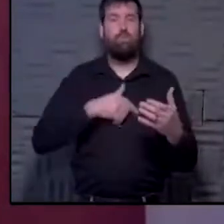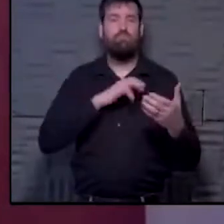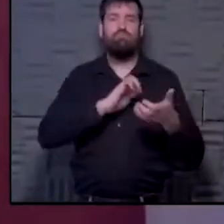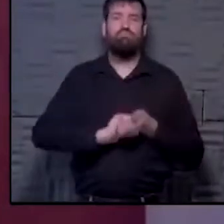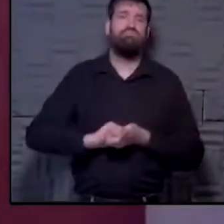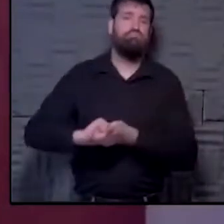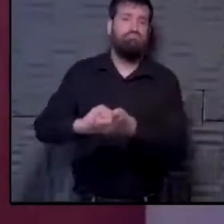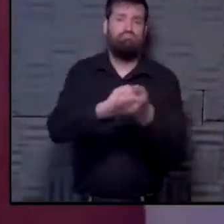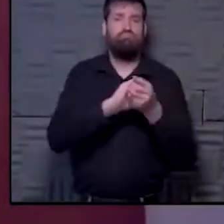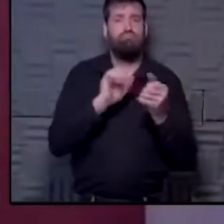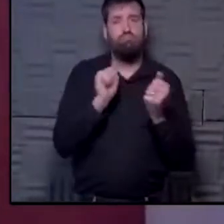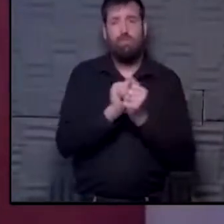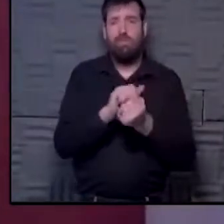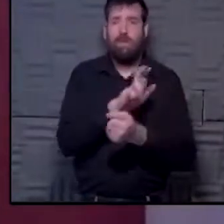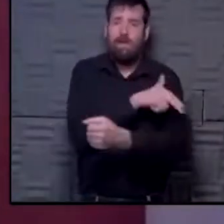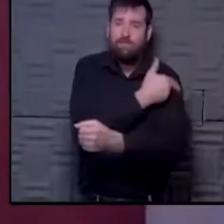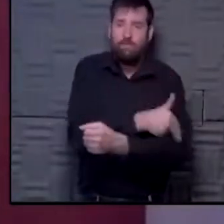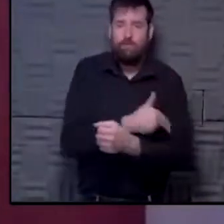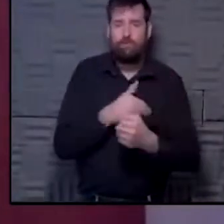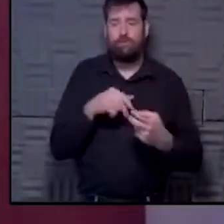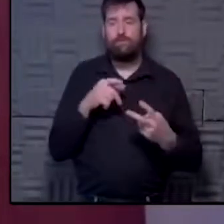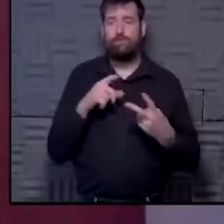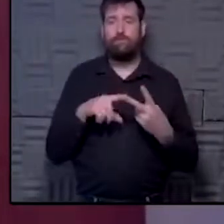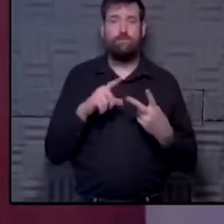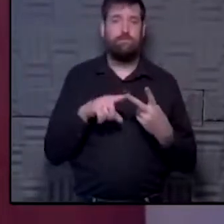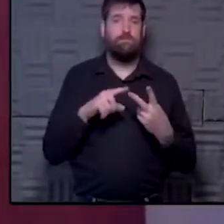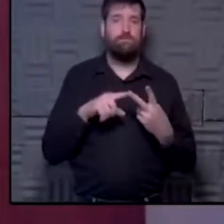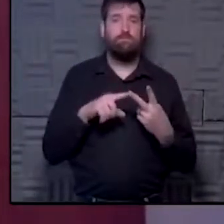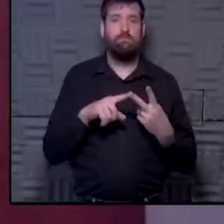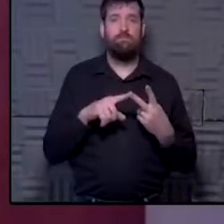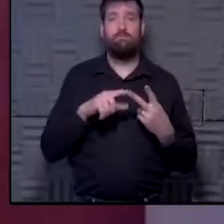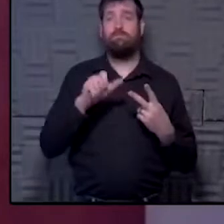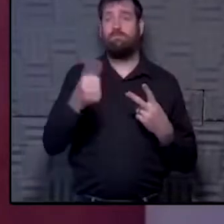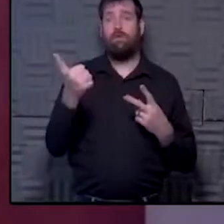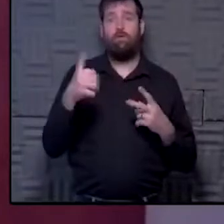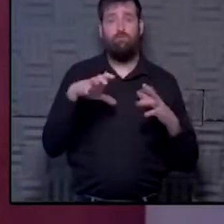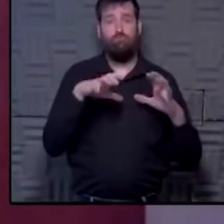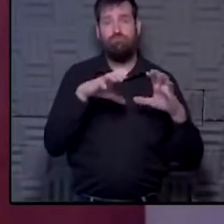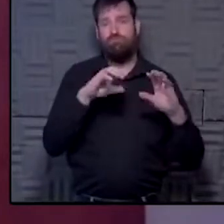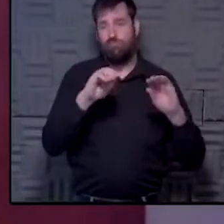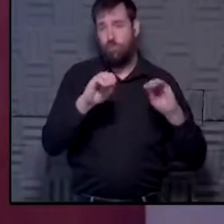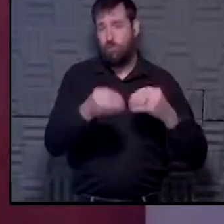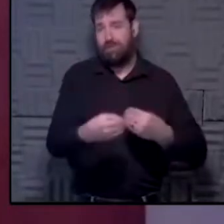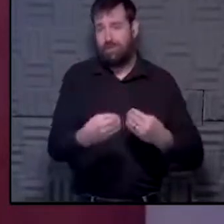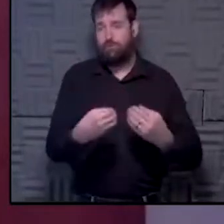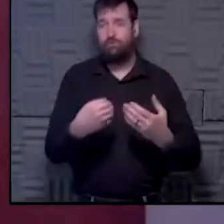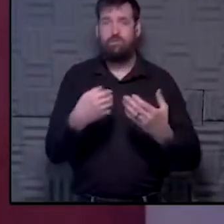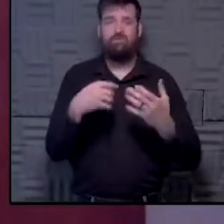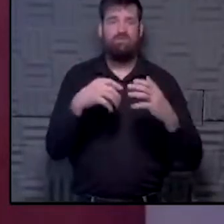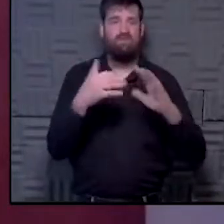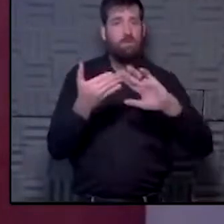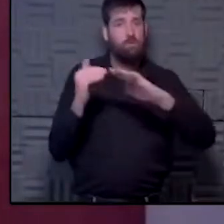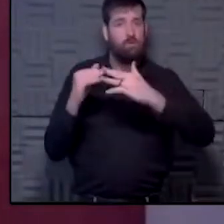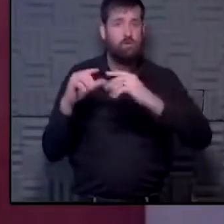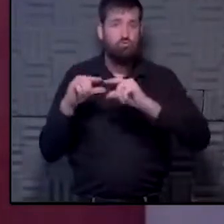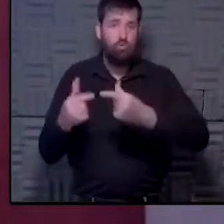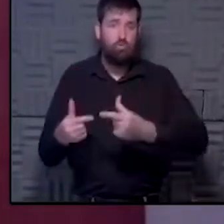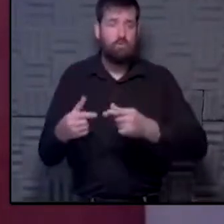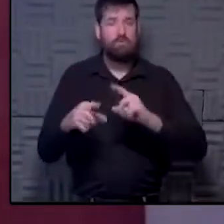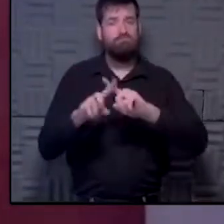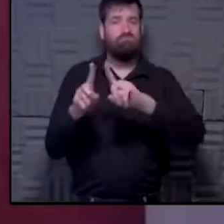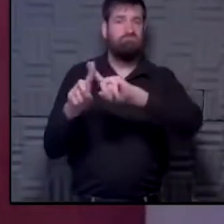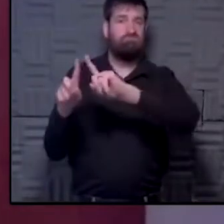with hospitals and with other entities, community groups, and other